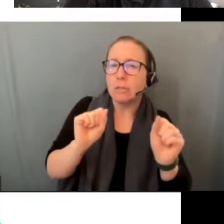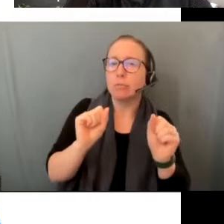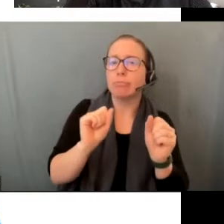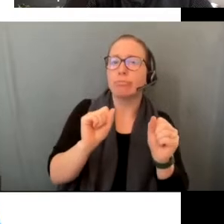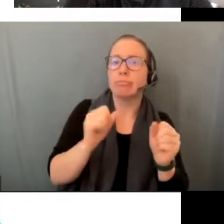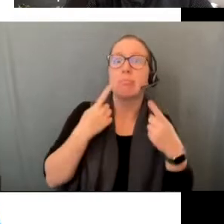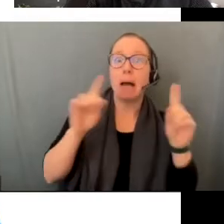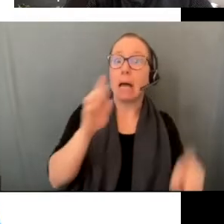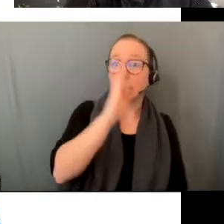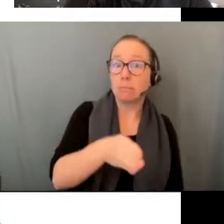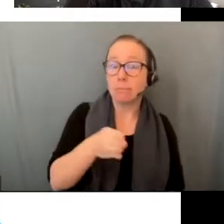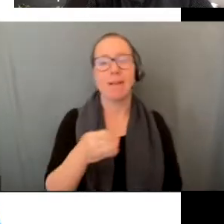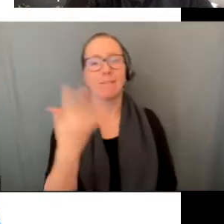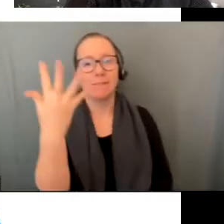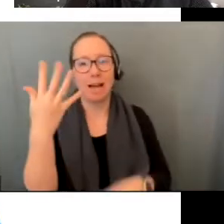is 5.